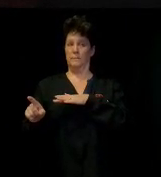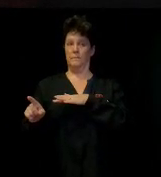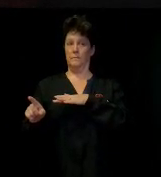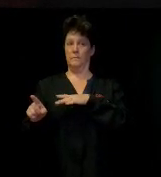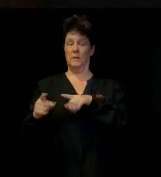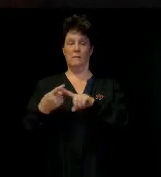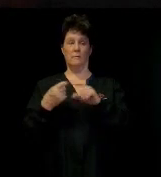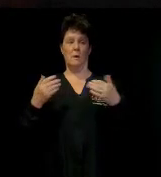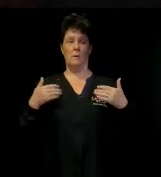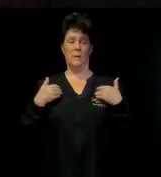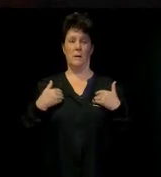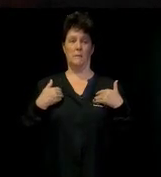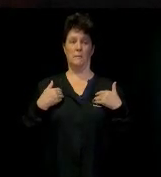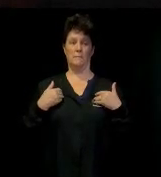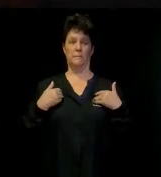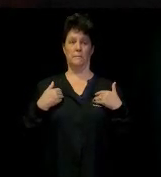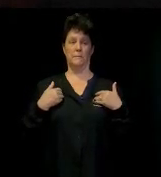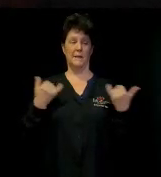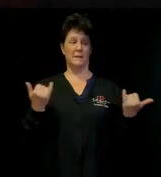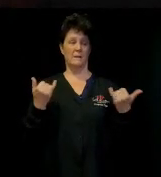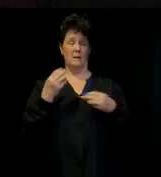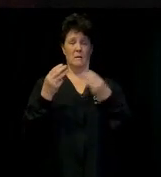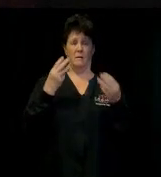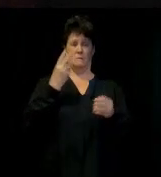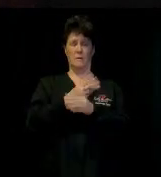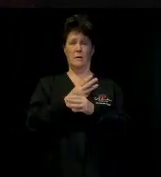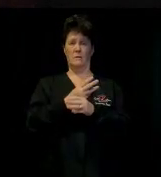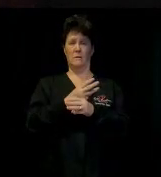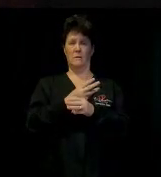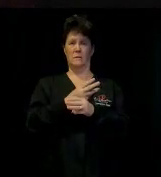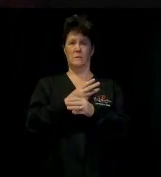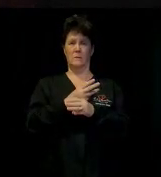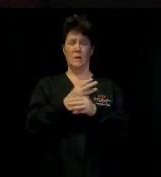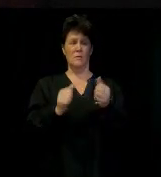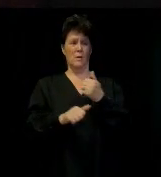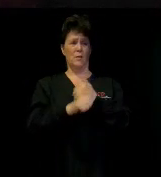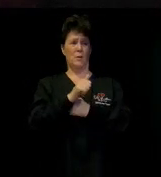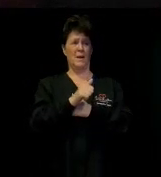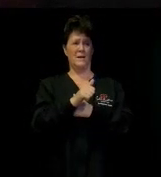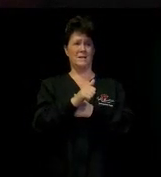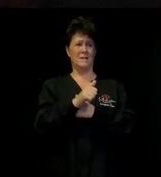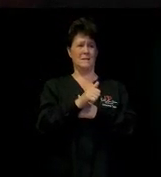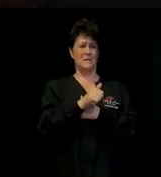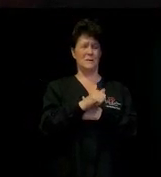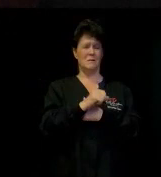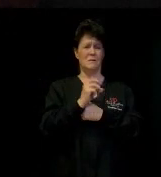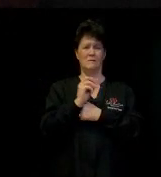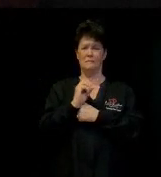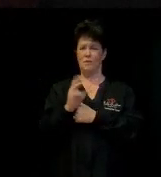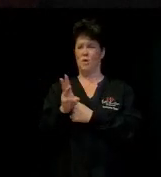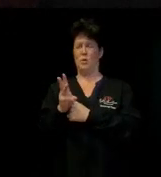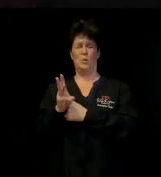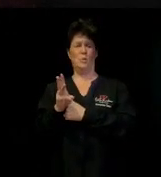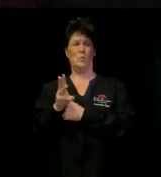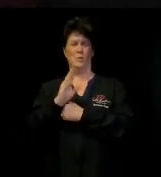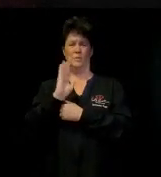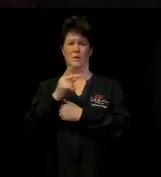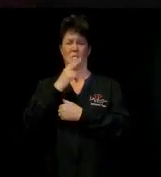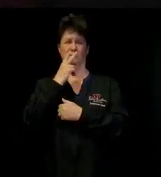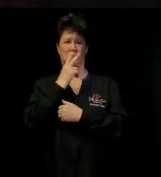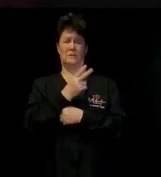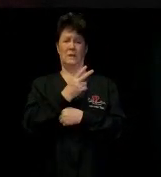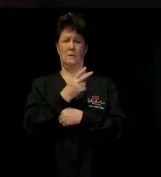today, we face different threats, and a few are far in between. However, the same evolutionary response are still deeply embedded within our